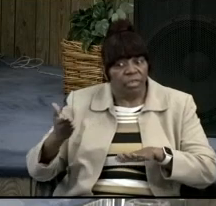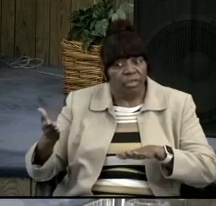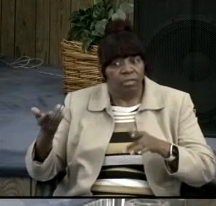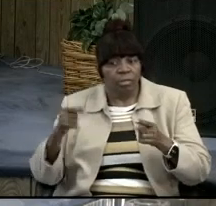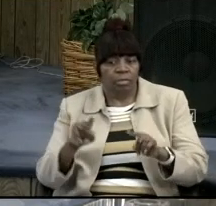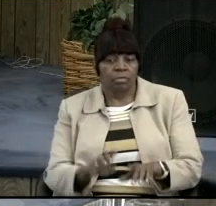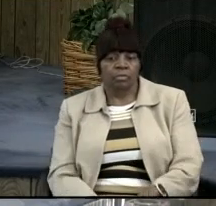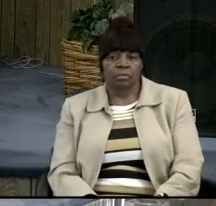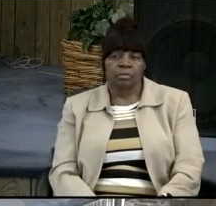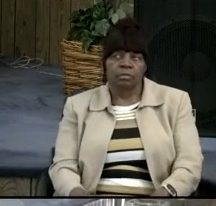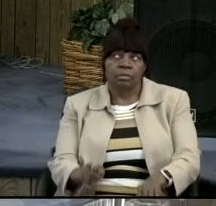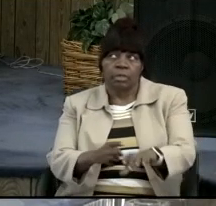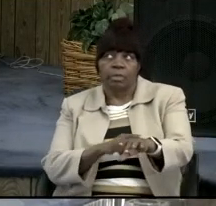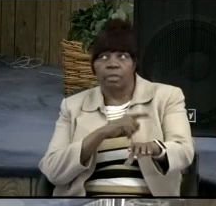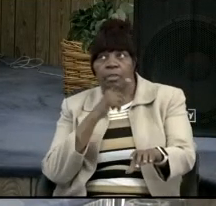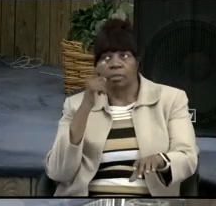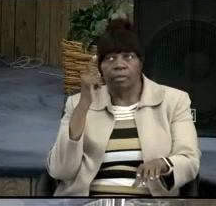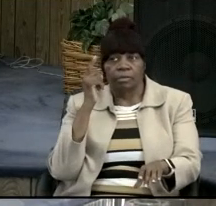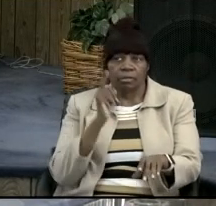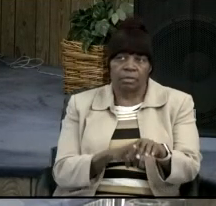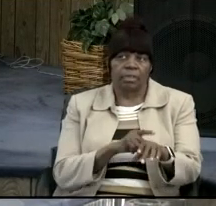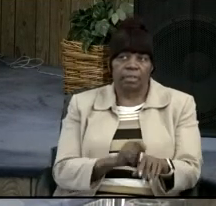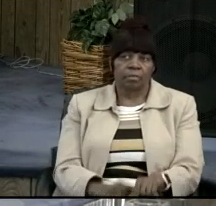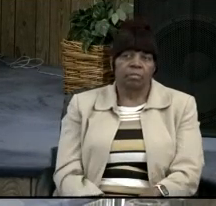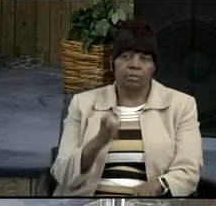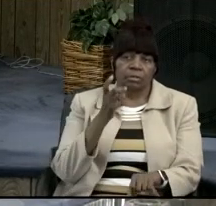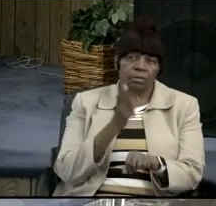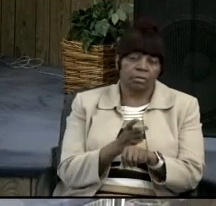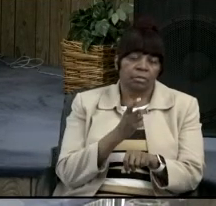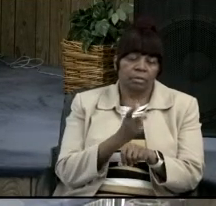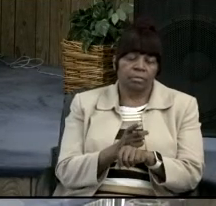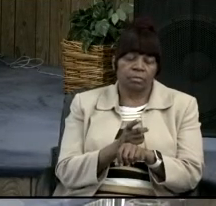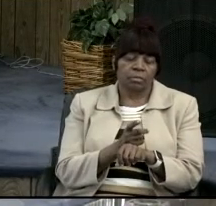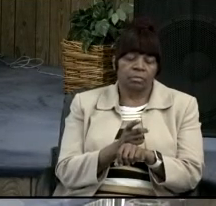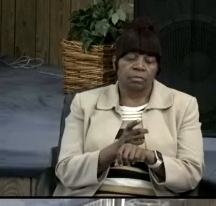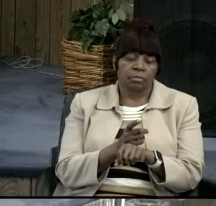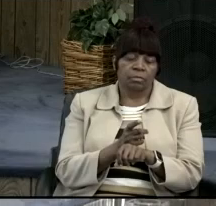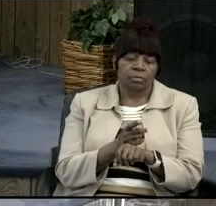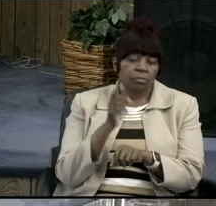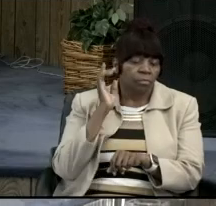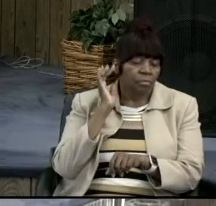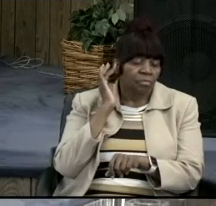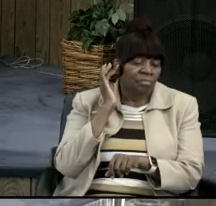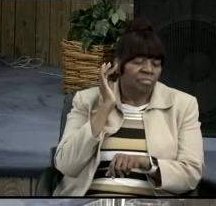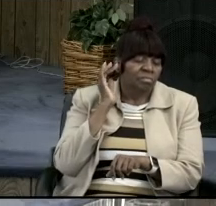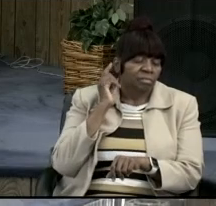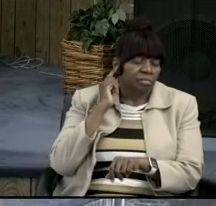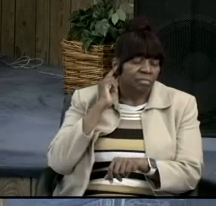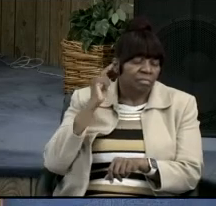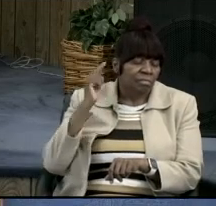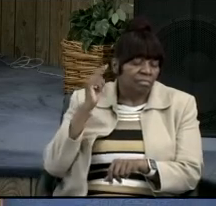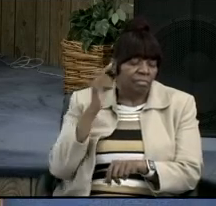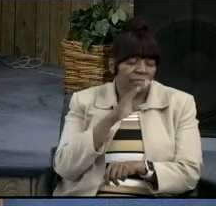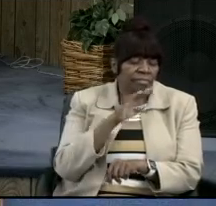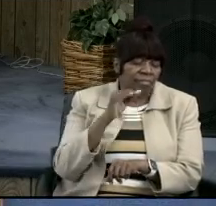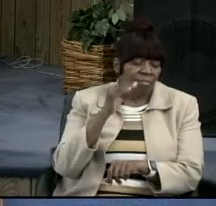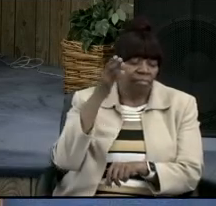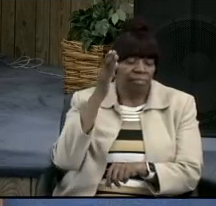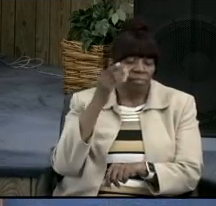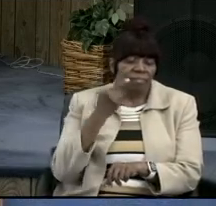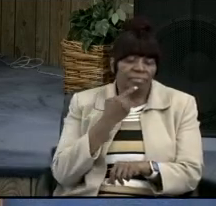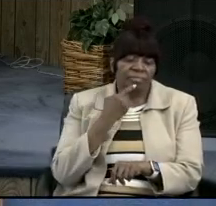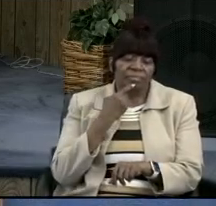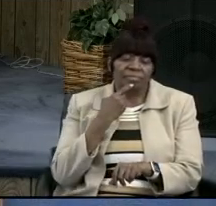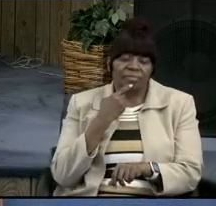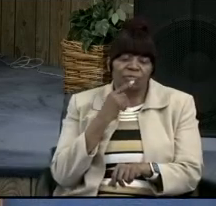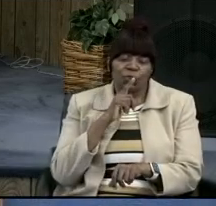it's get hard. The longer it goes, the harder it is to hear. And God says in order